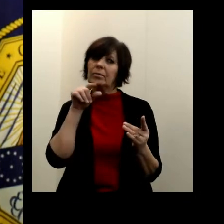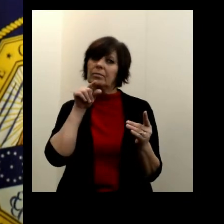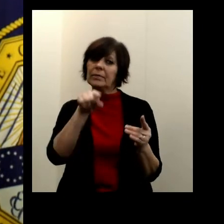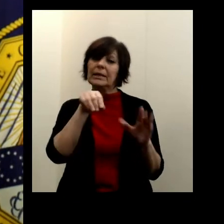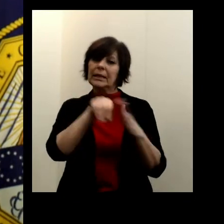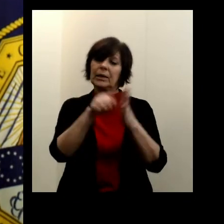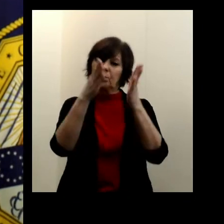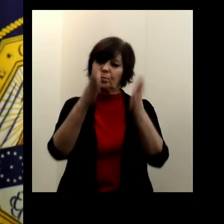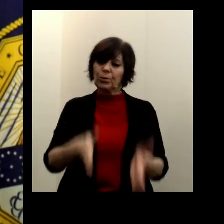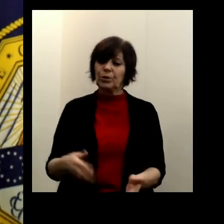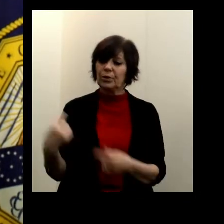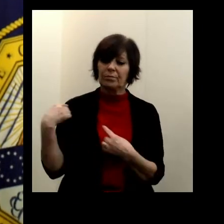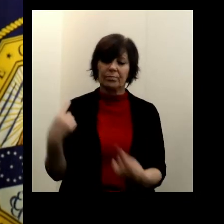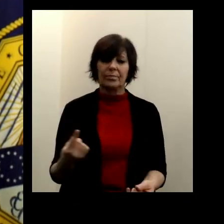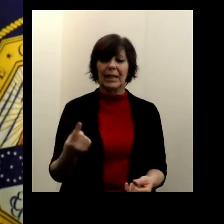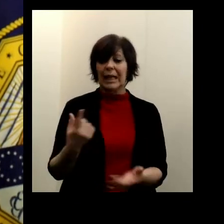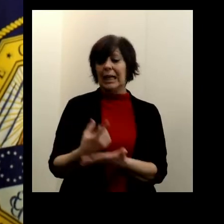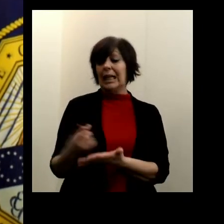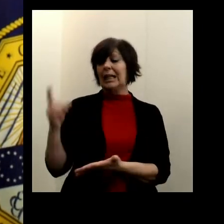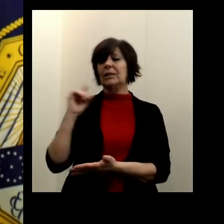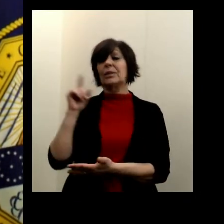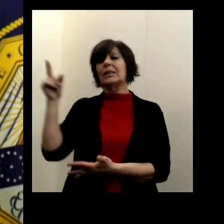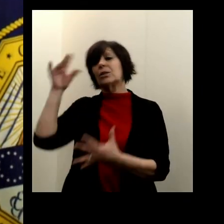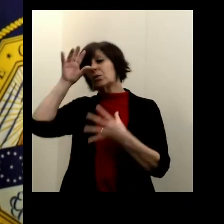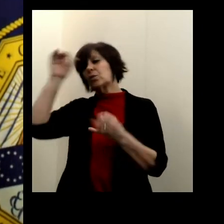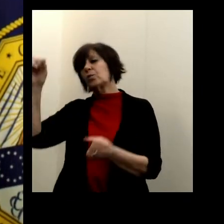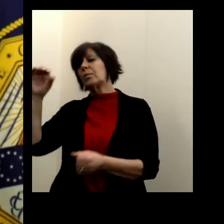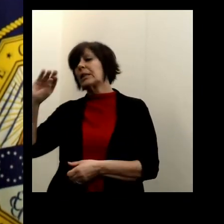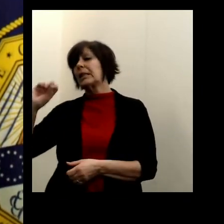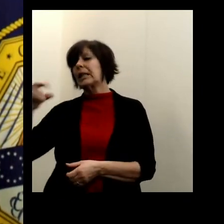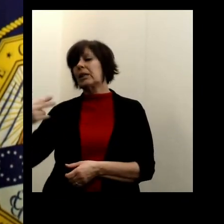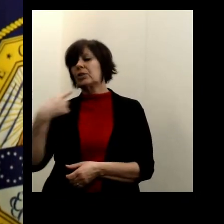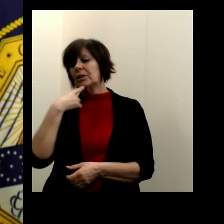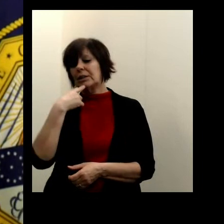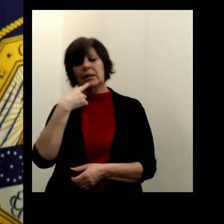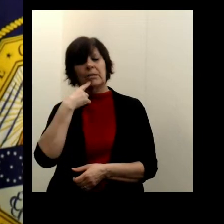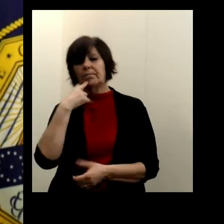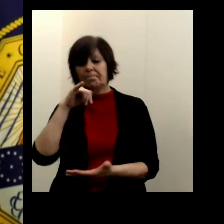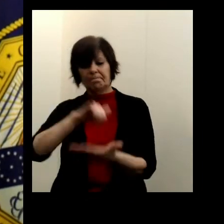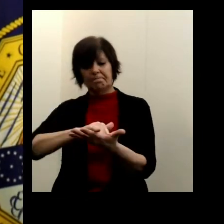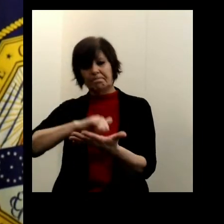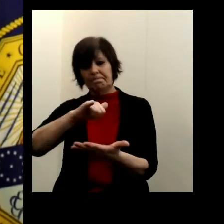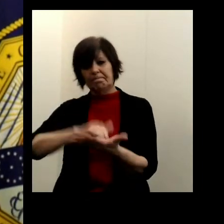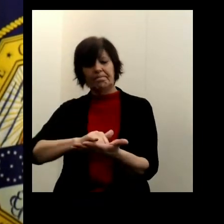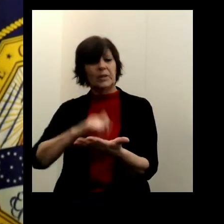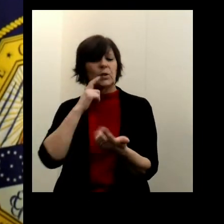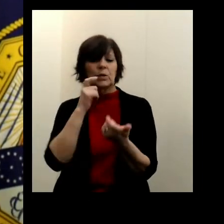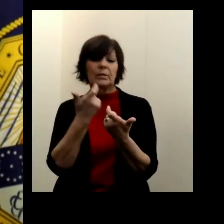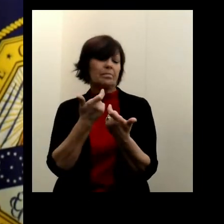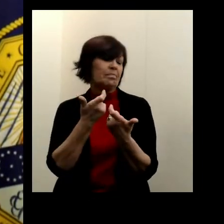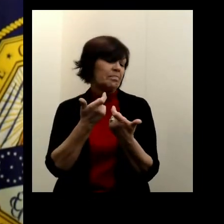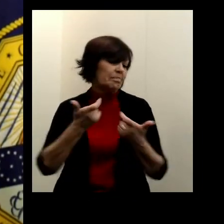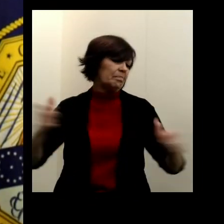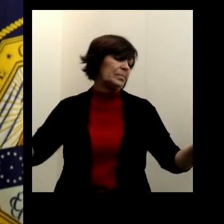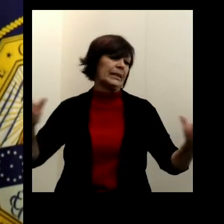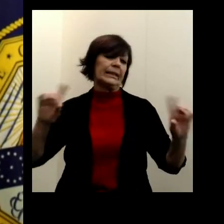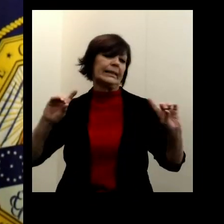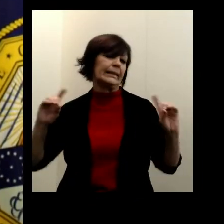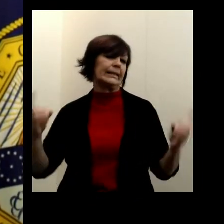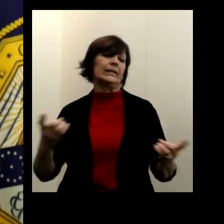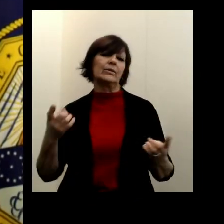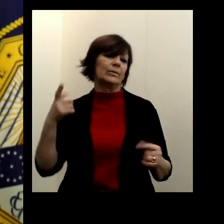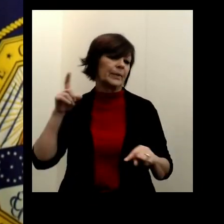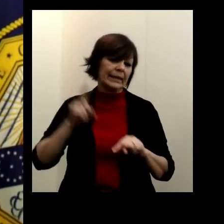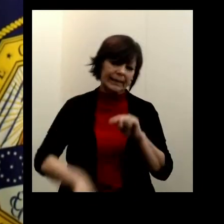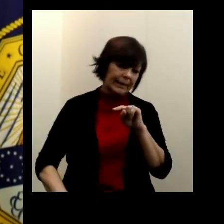at his last press conference last week, Superintendent Dr. Cash said there's just no way that such a large, complex district like Buffalo